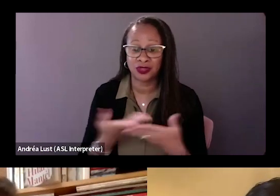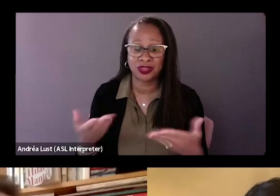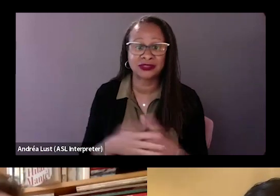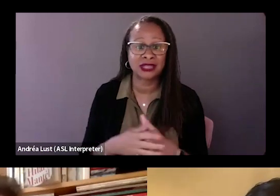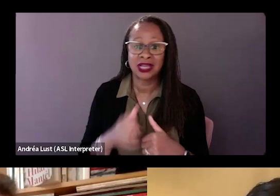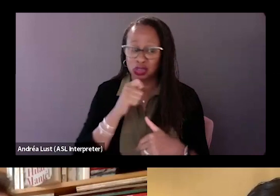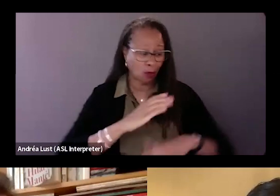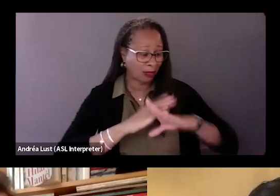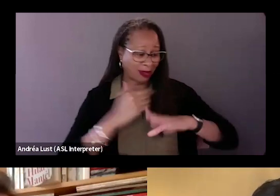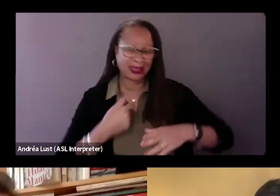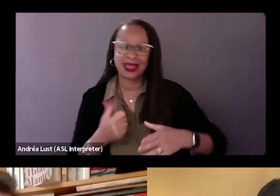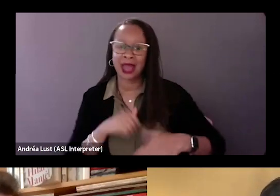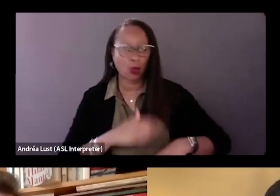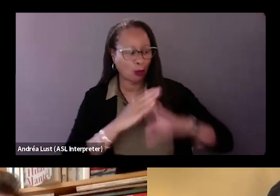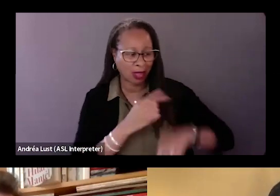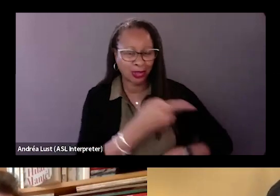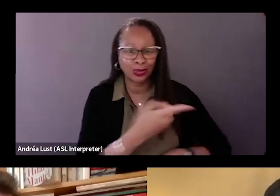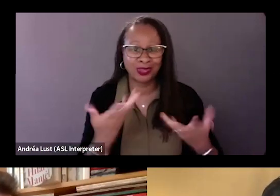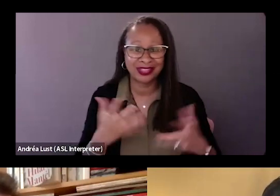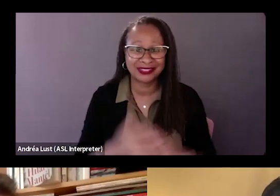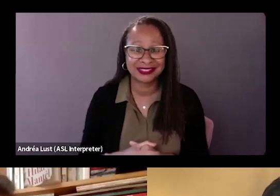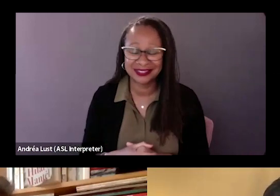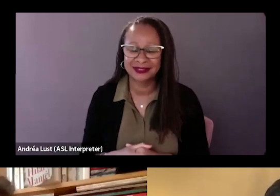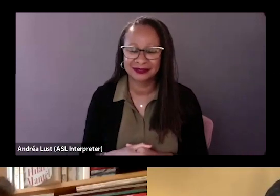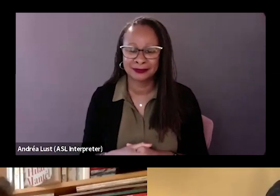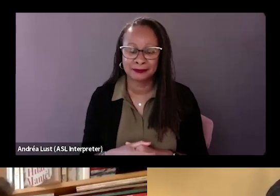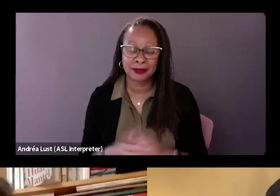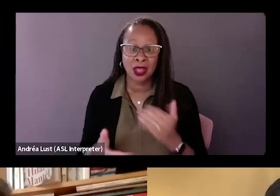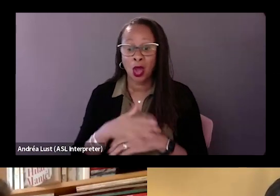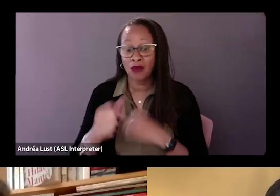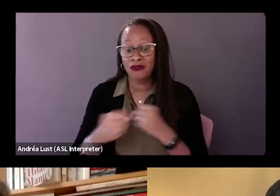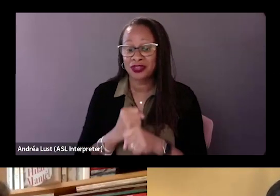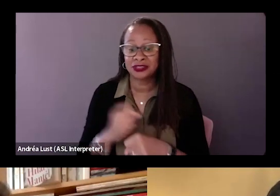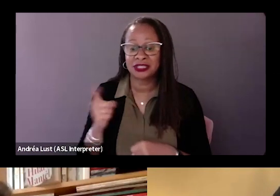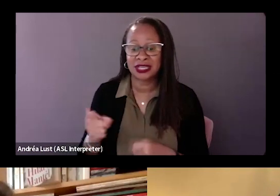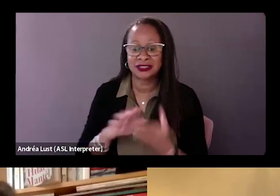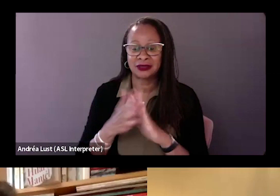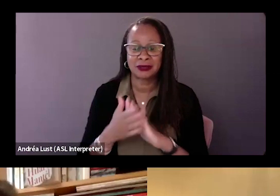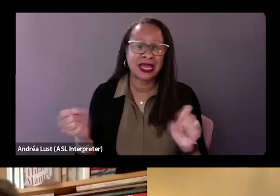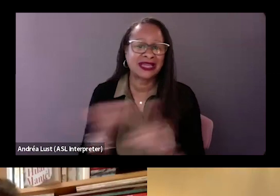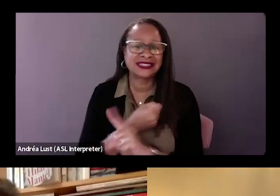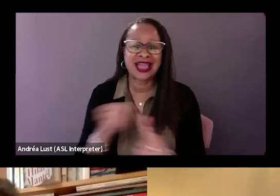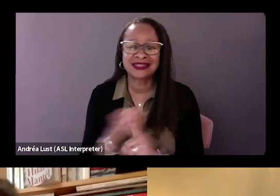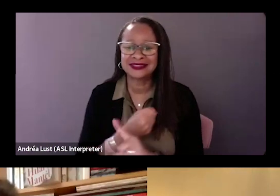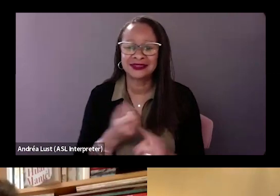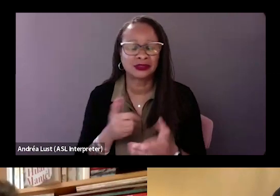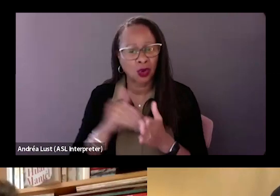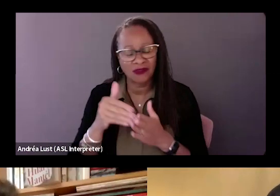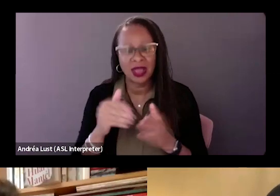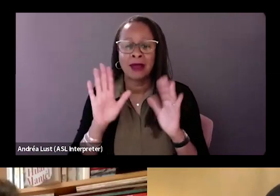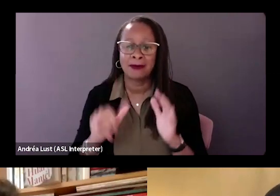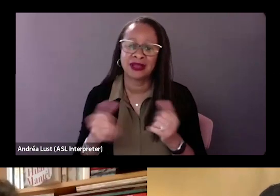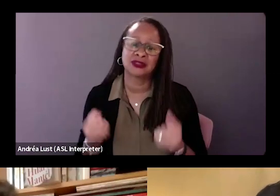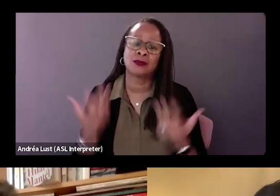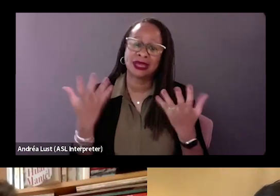yours. Also, I think what has happened over the years is that he's been attacked so much by so many